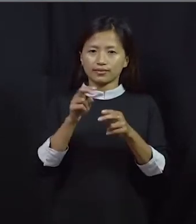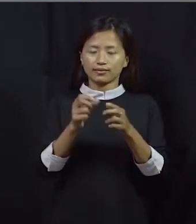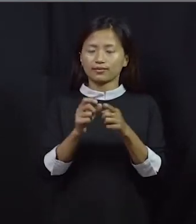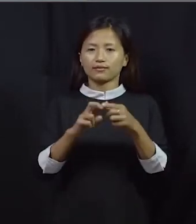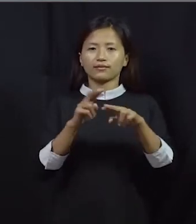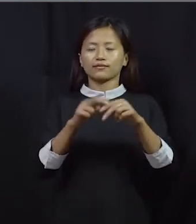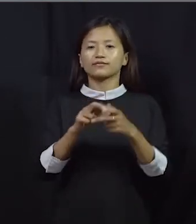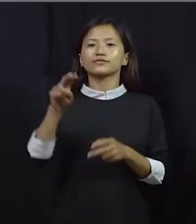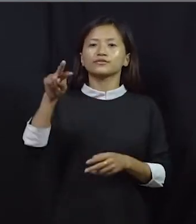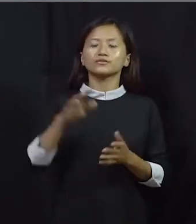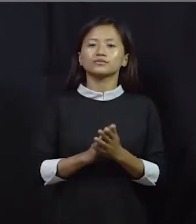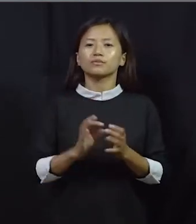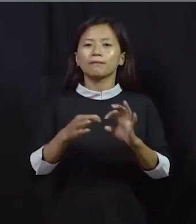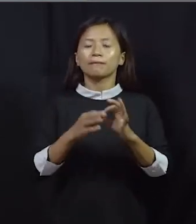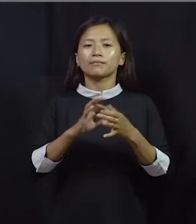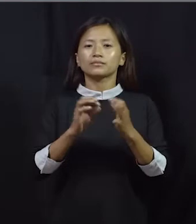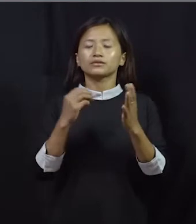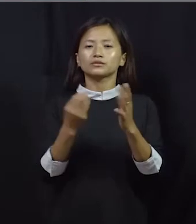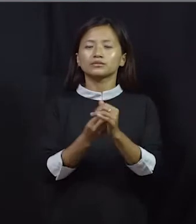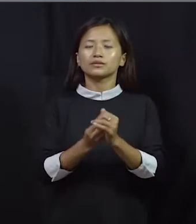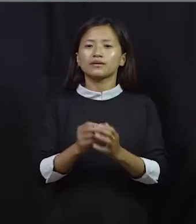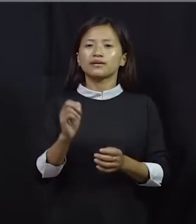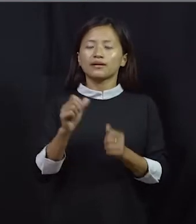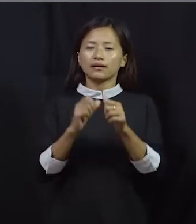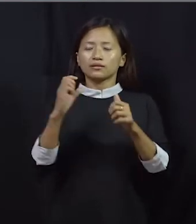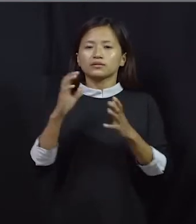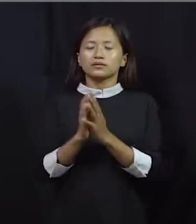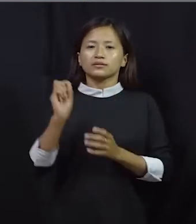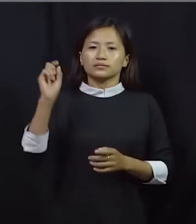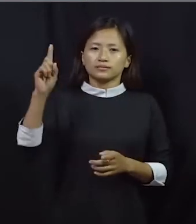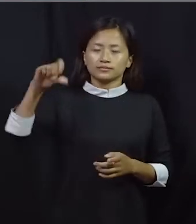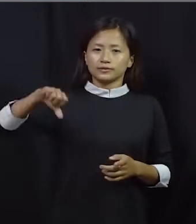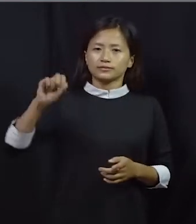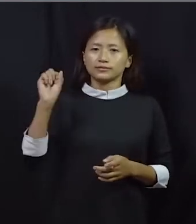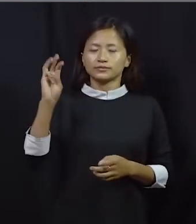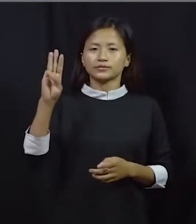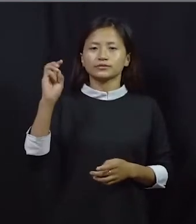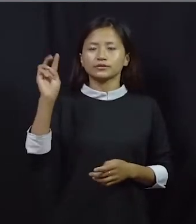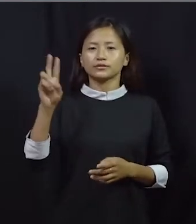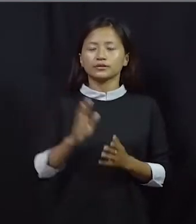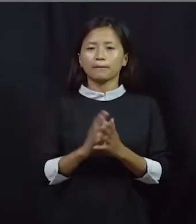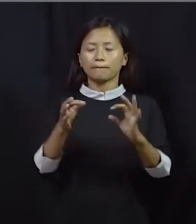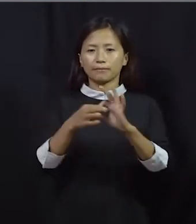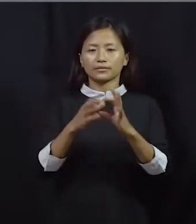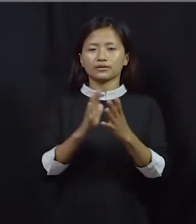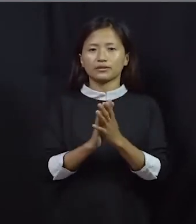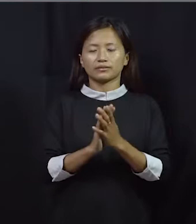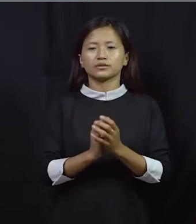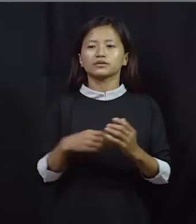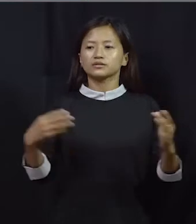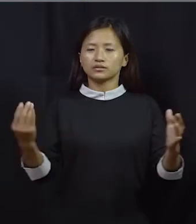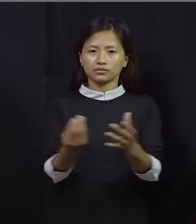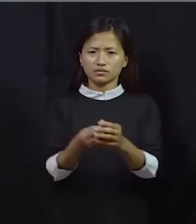of Partnership Act 1932, where it states that partnership is a